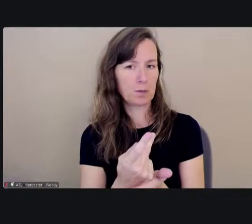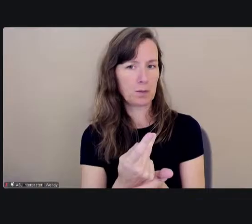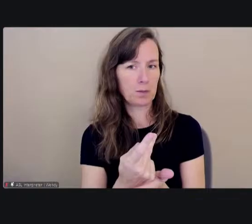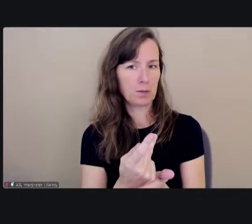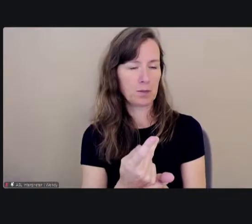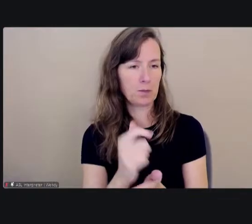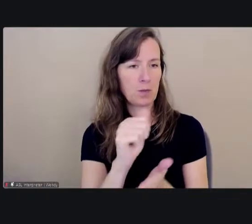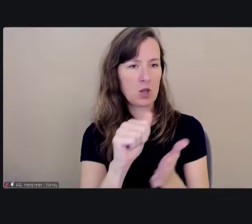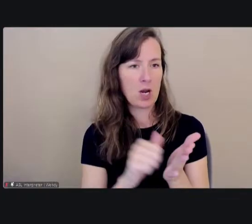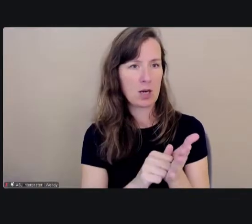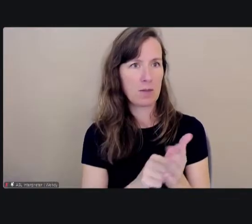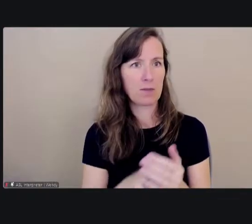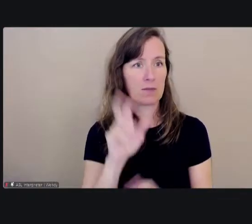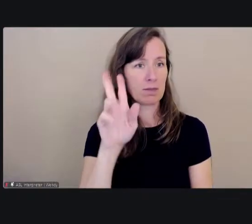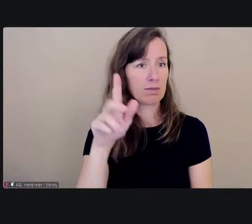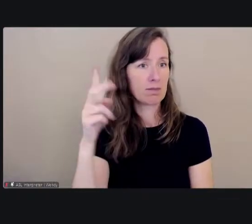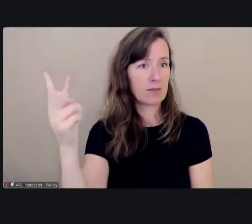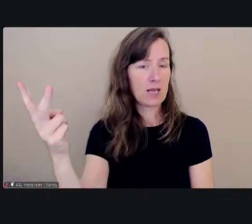Is there a second?